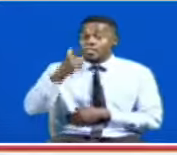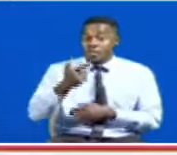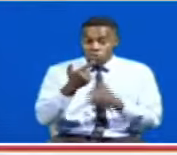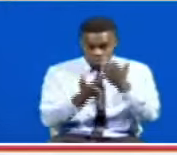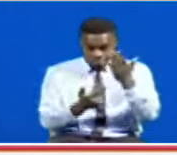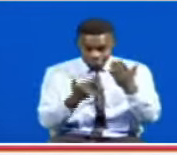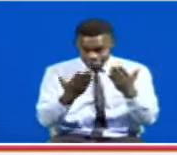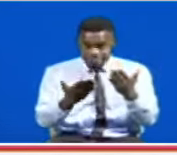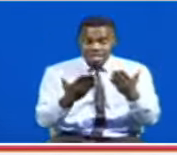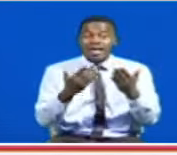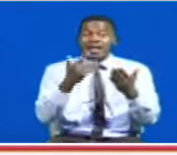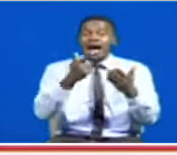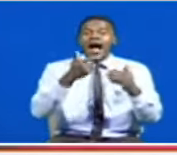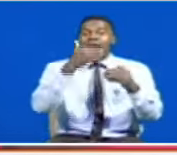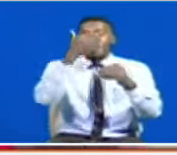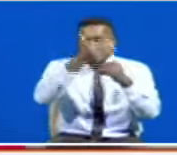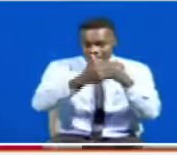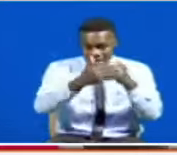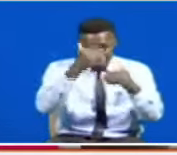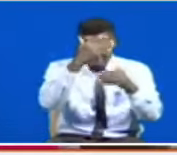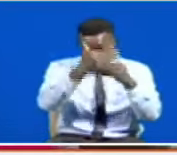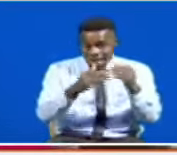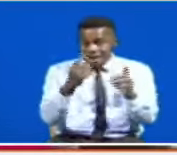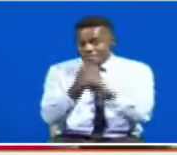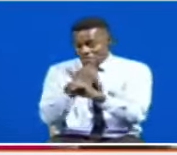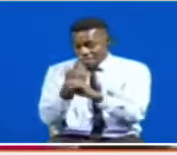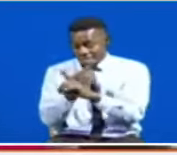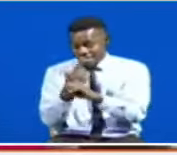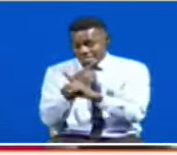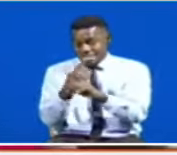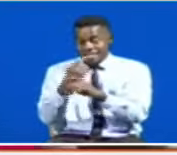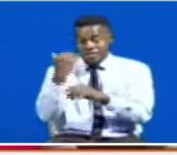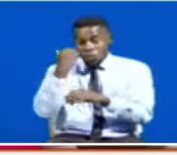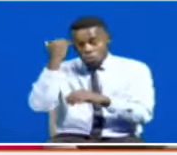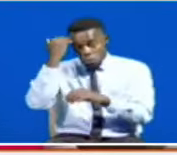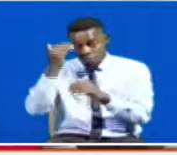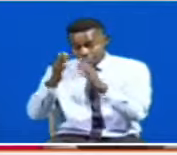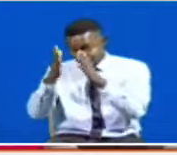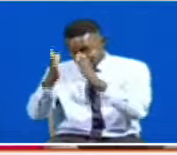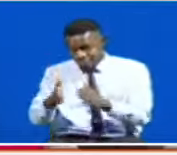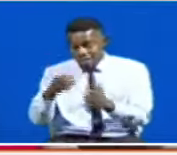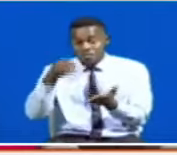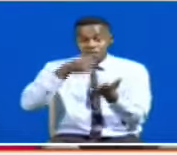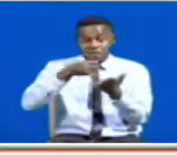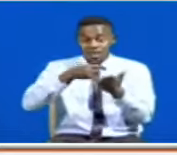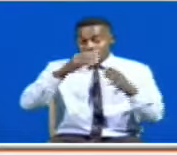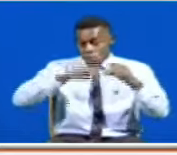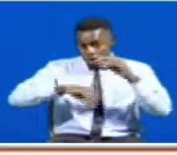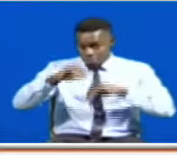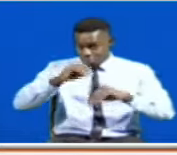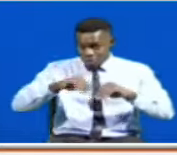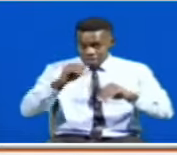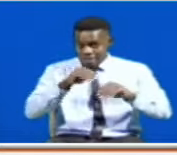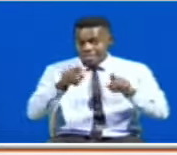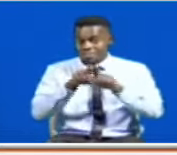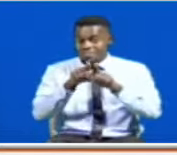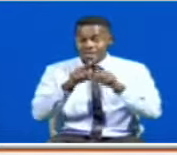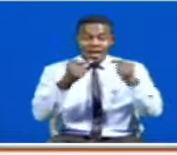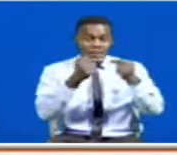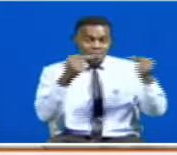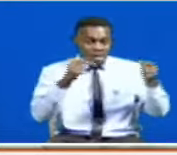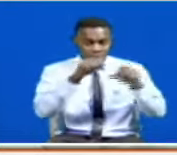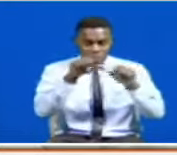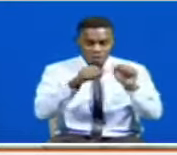baadhi ya majaji fisadi walikuwa wameungana kuhujumu utendakazi wake, hasa kuhusu makato ya nyumba na afya kwa